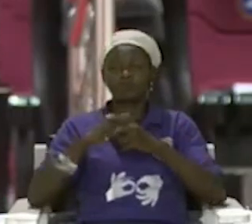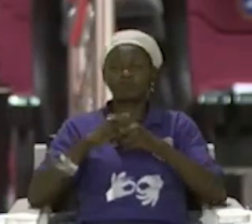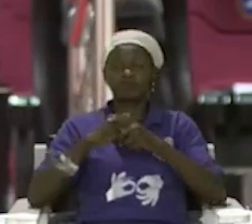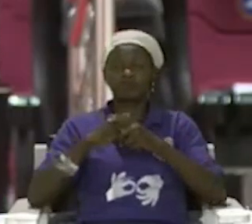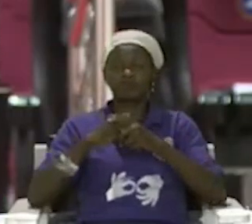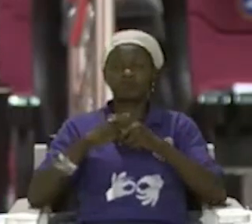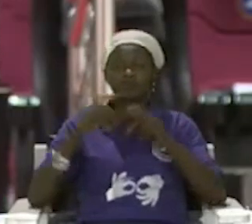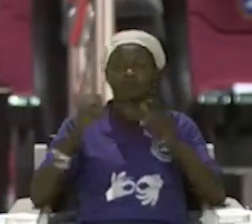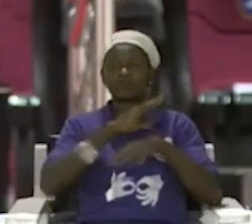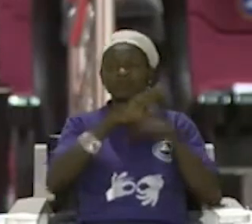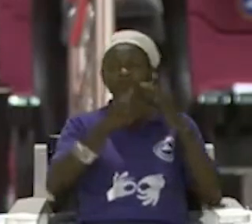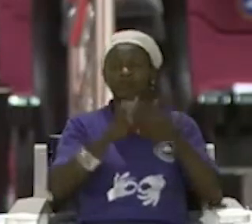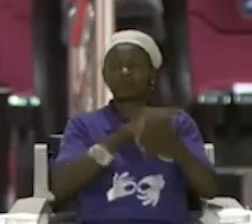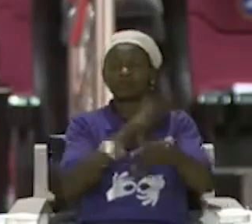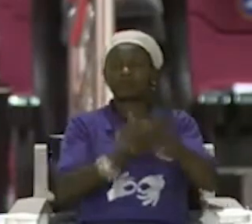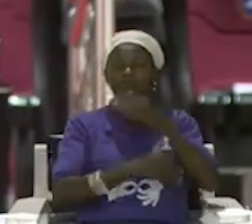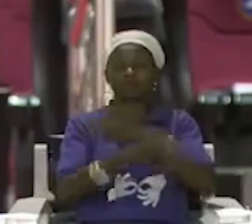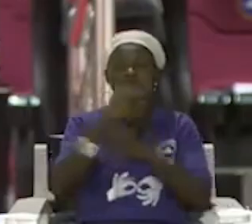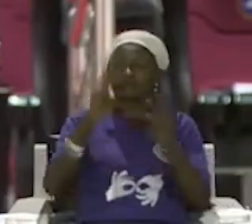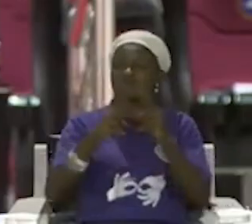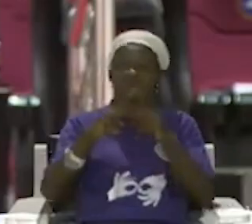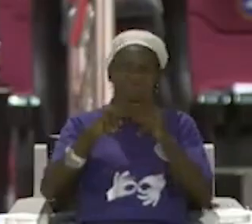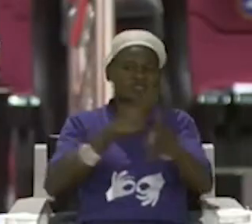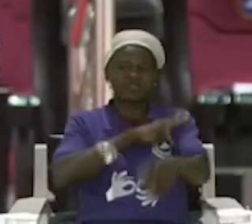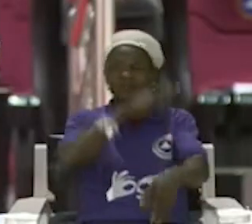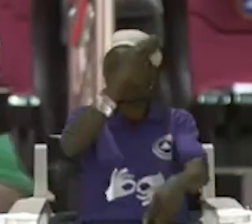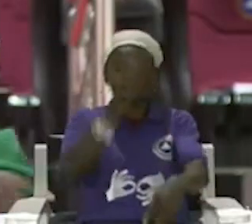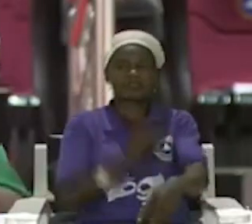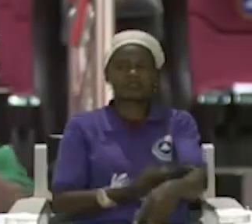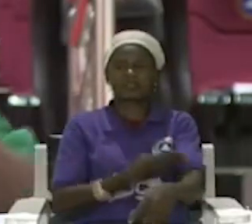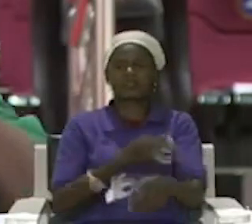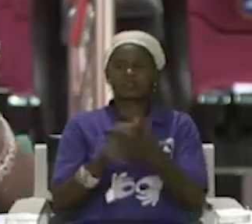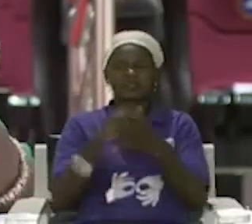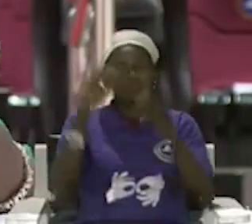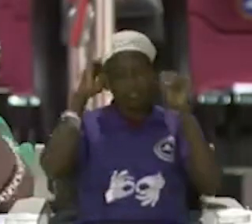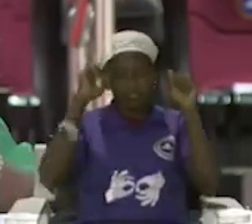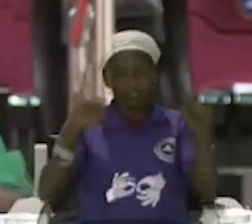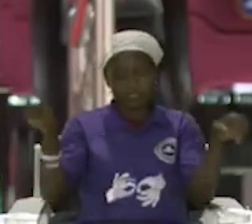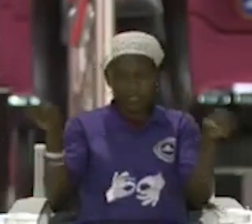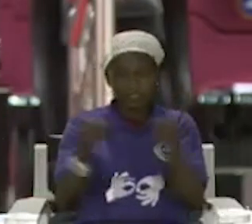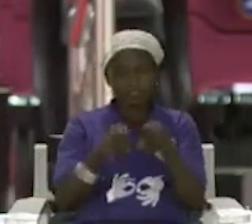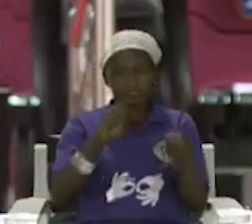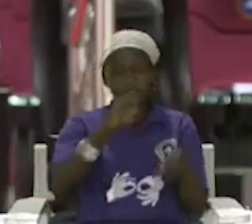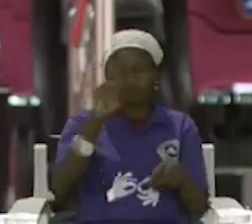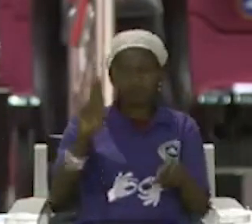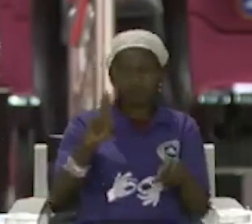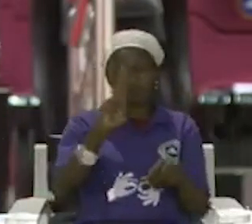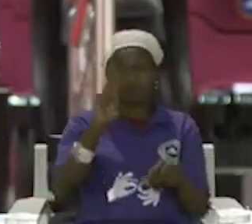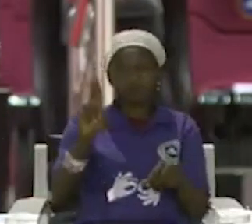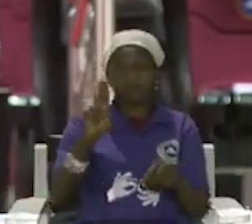The Almighty God is so mighty that he can even use